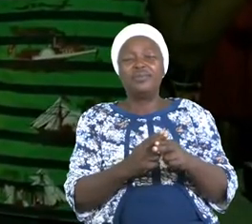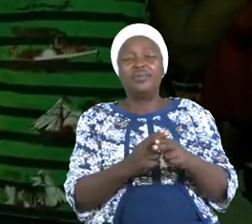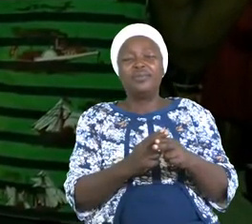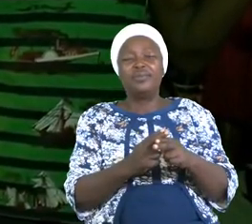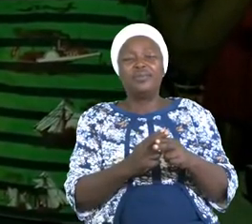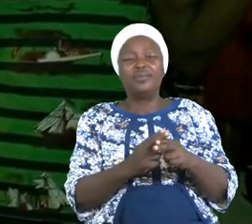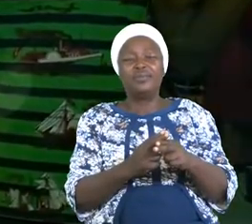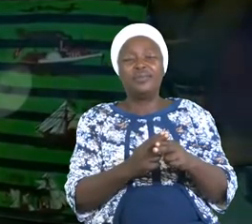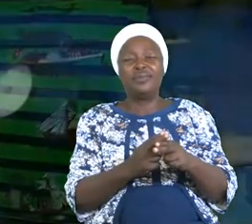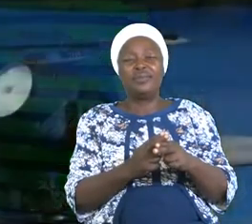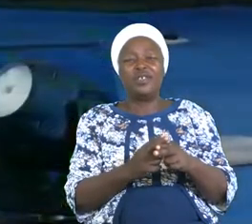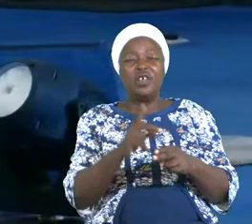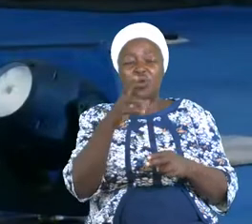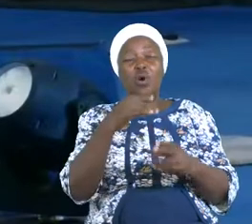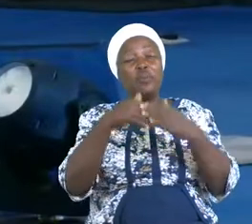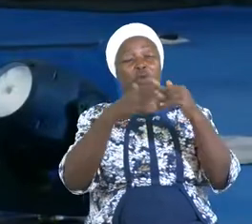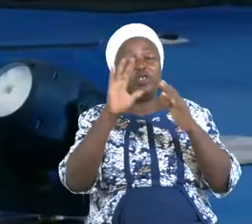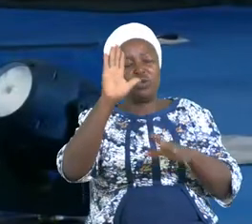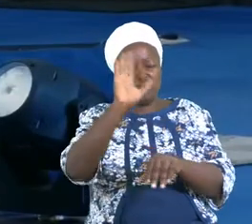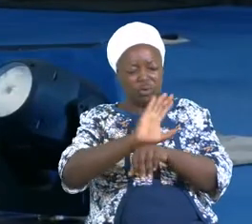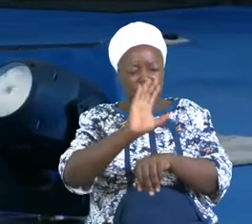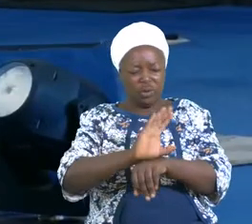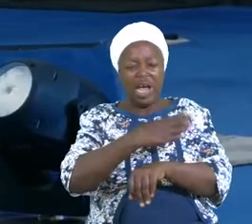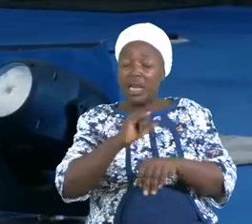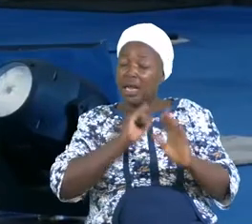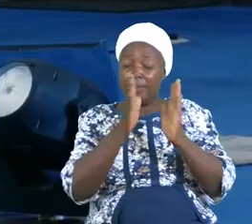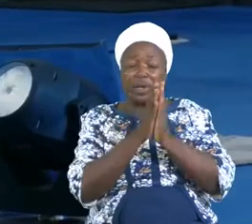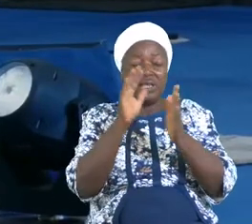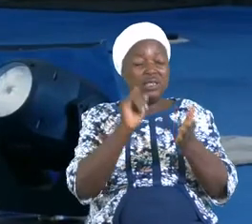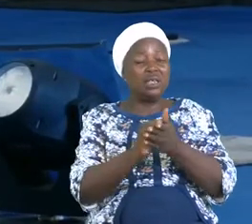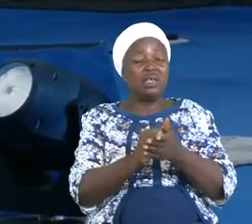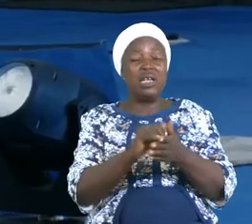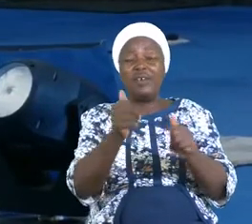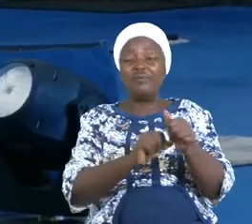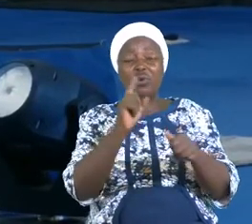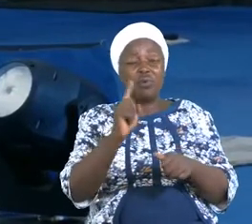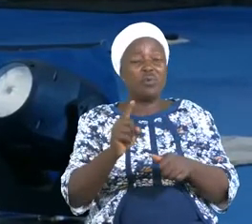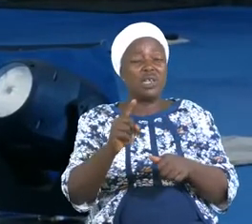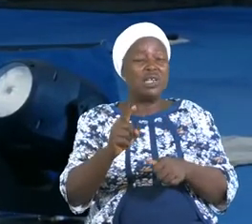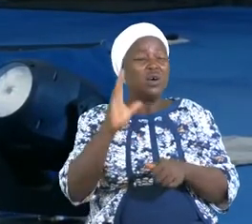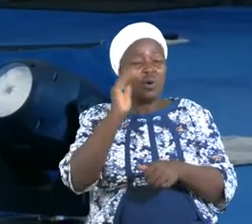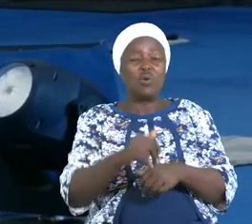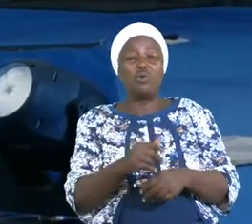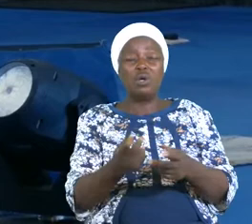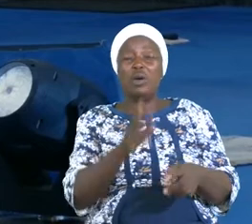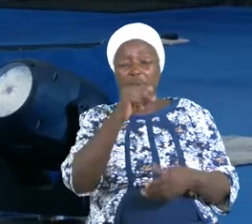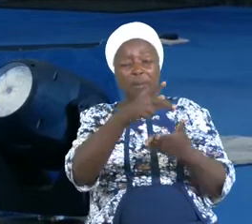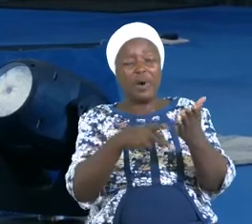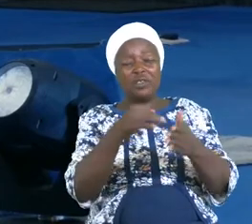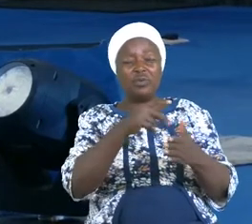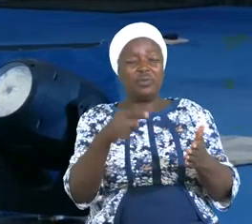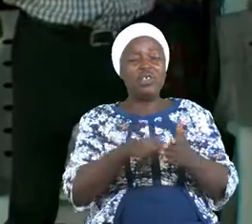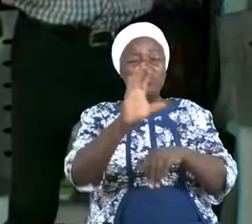You're building your church, and I pray everyone will be part of the church you're